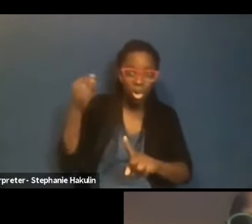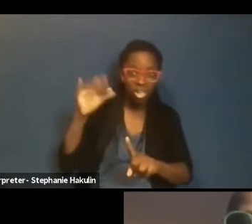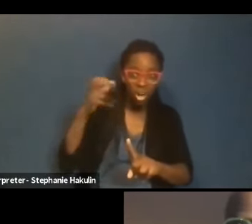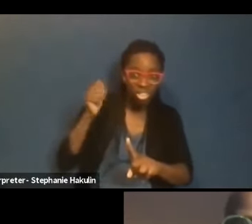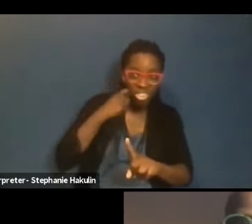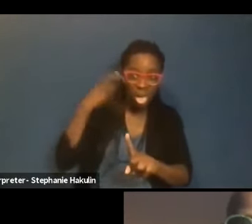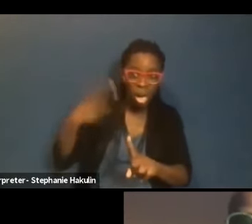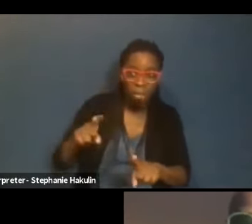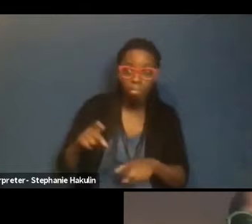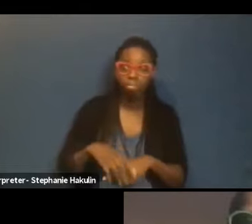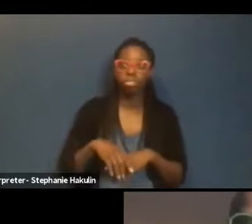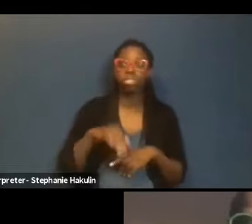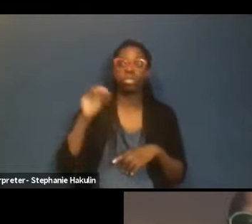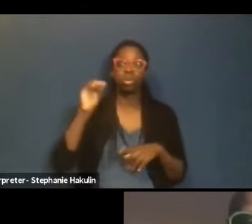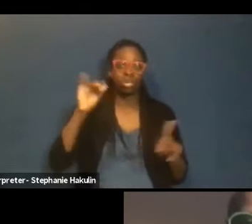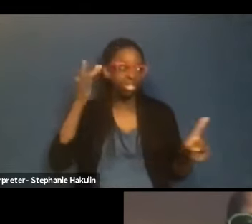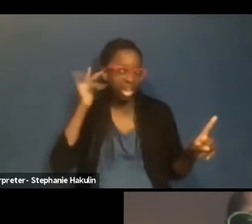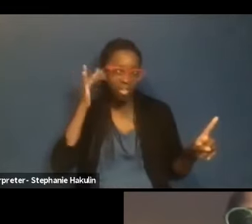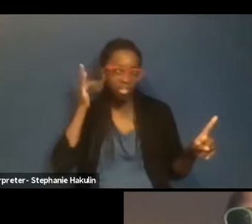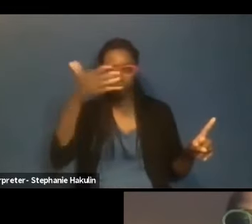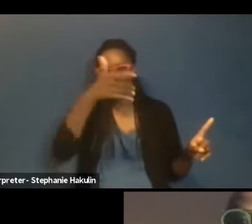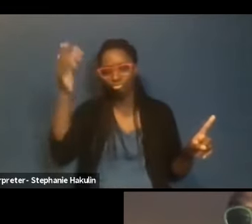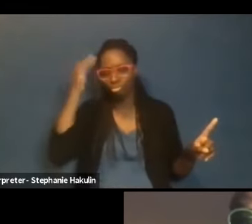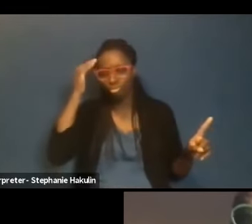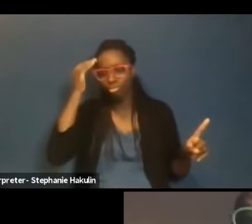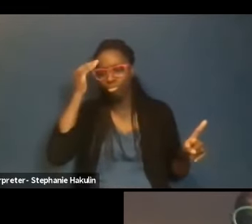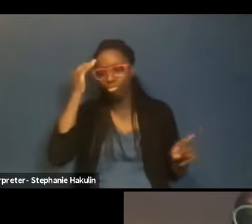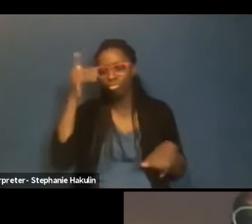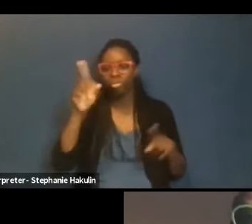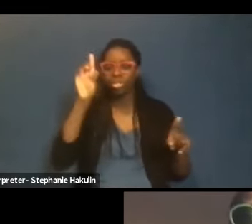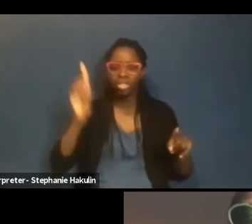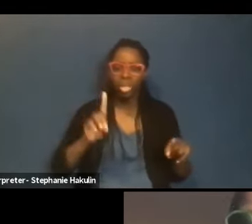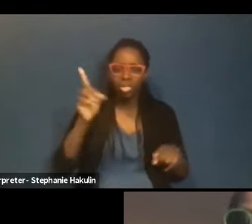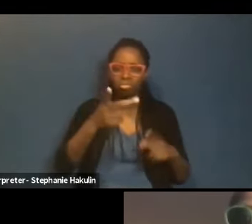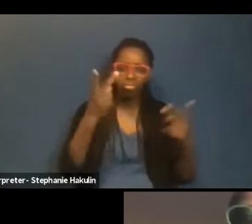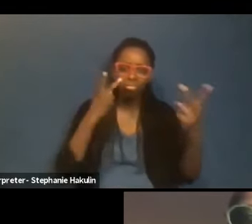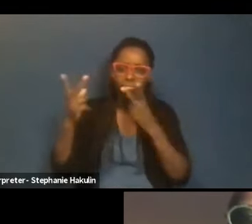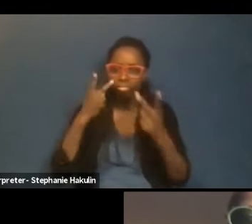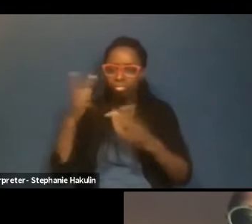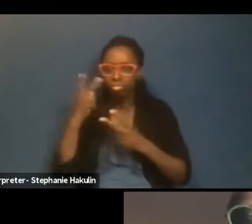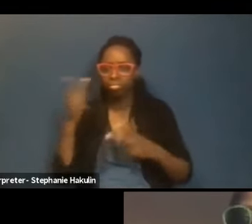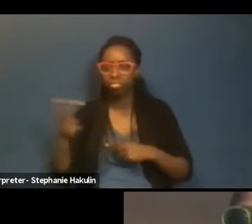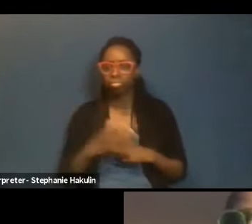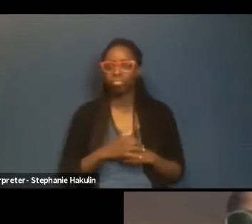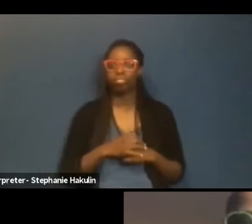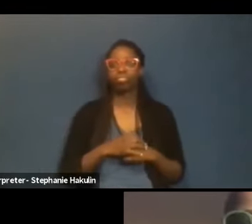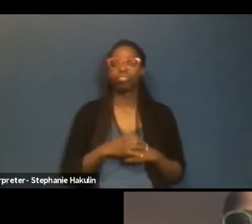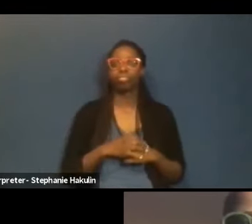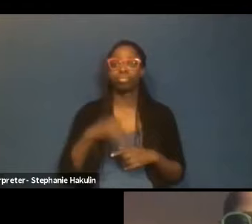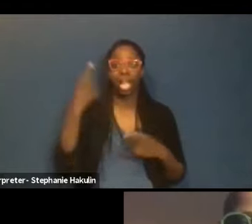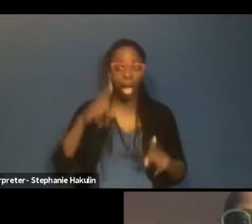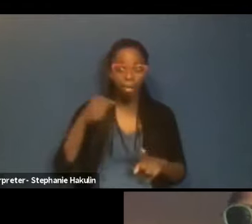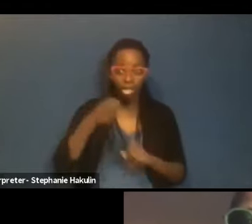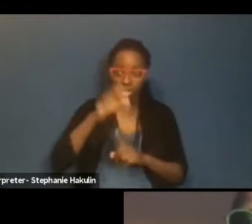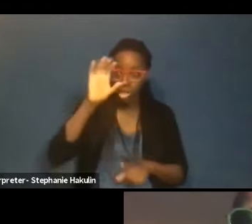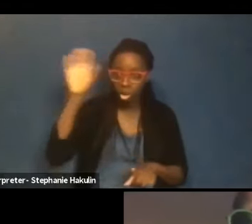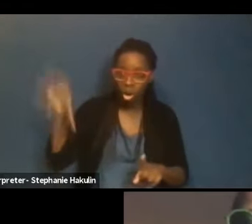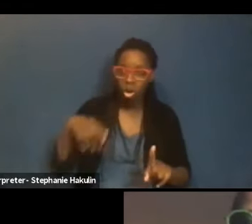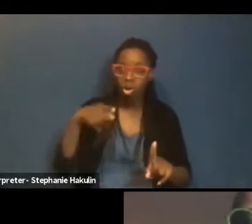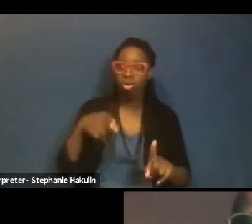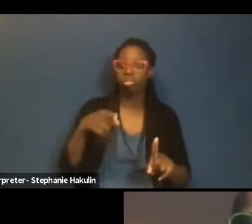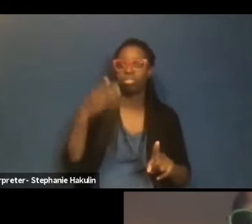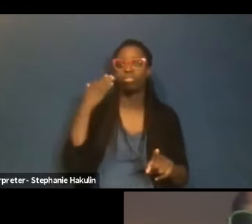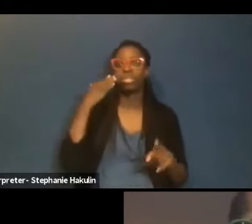You know what's supposed to be happening in Detroit. You know what's supposed to be happening in Chicago. You know what 45 is doing. You know